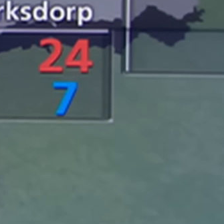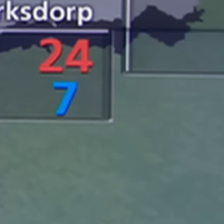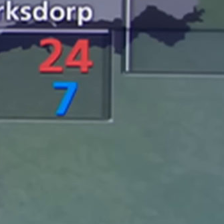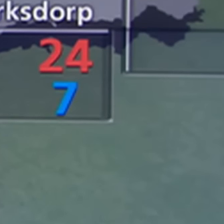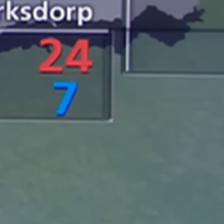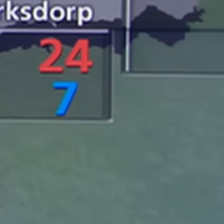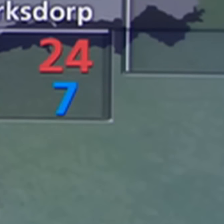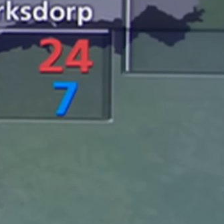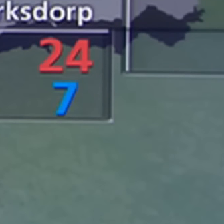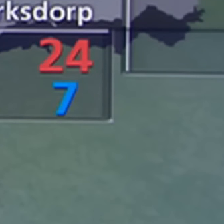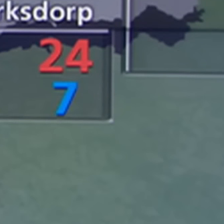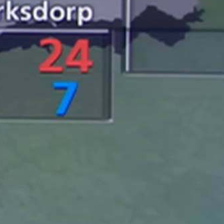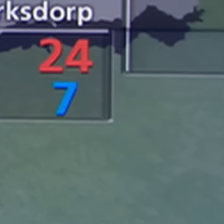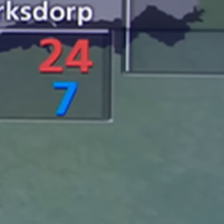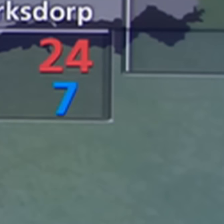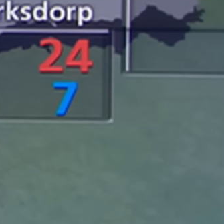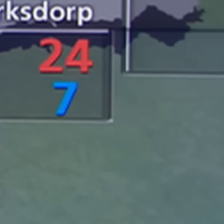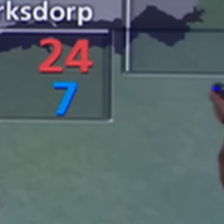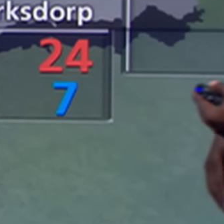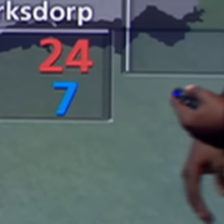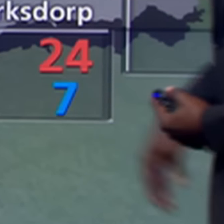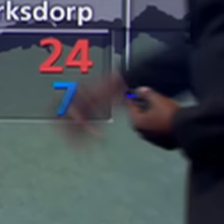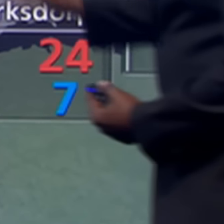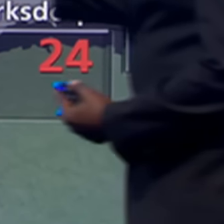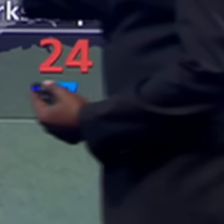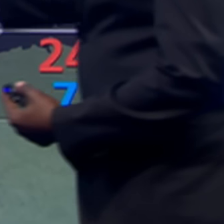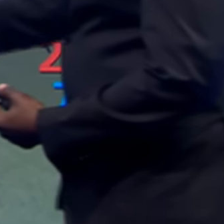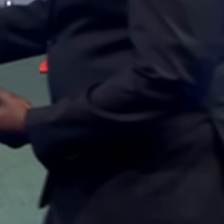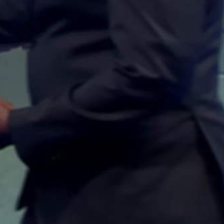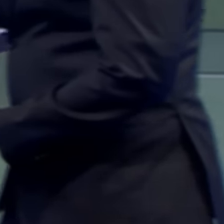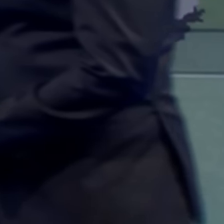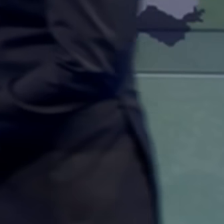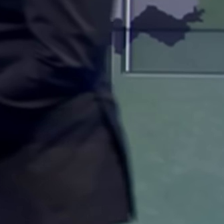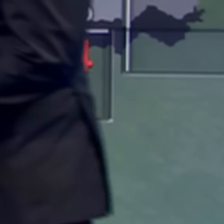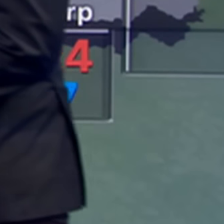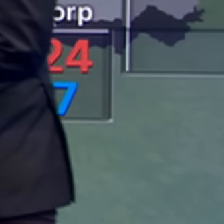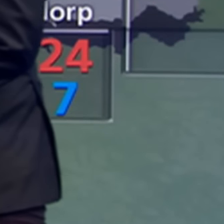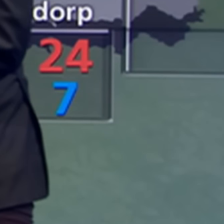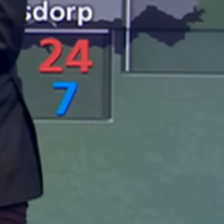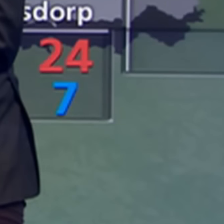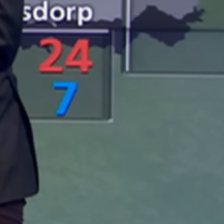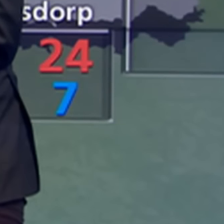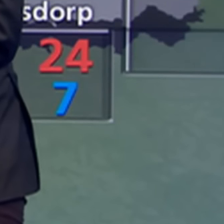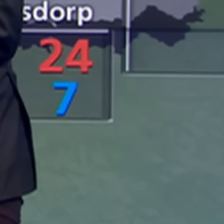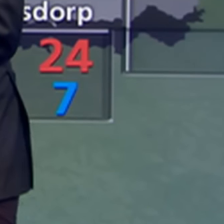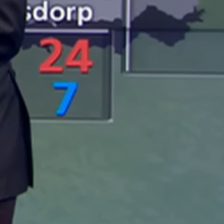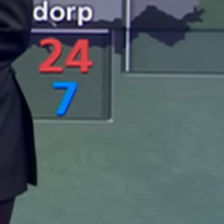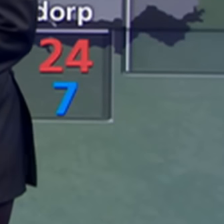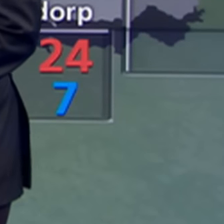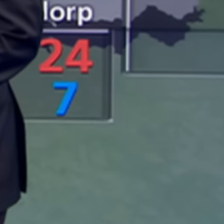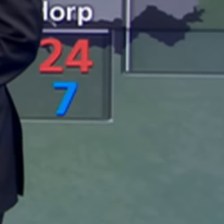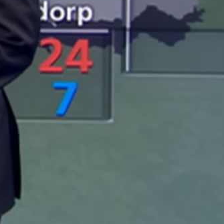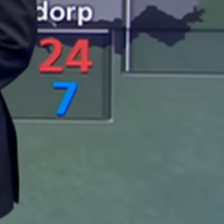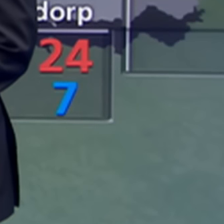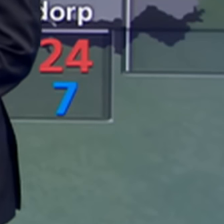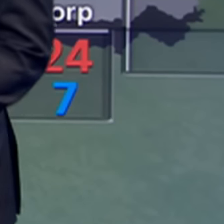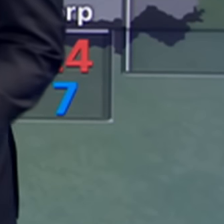teng re kgati di kaudungwana fela ho 20 a metso e mehlano ka fela for autos dal Mafikeng sentse ke sola ka Tosca hona ka